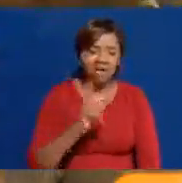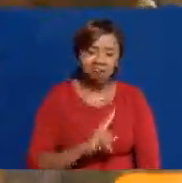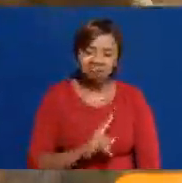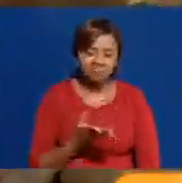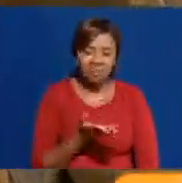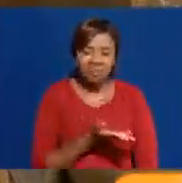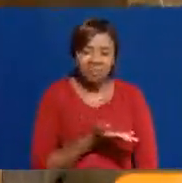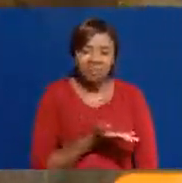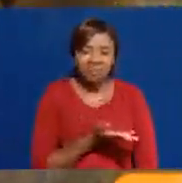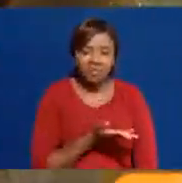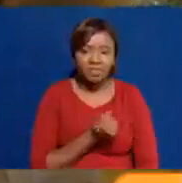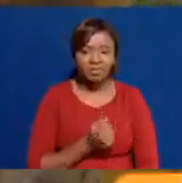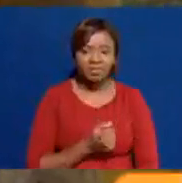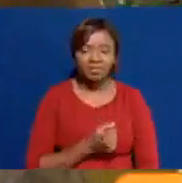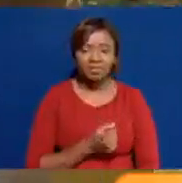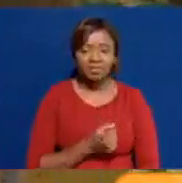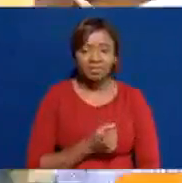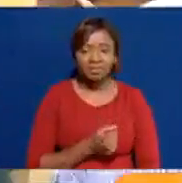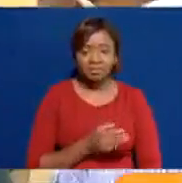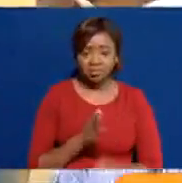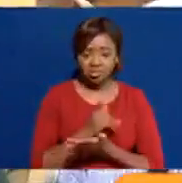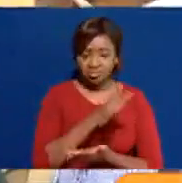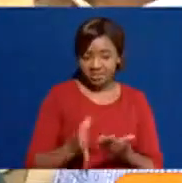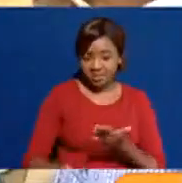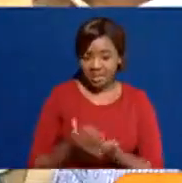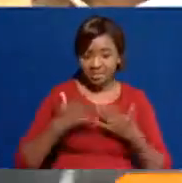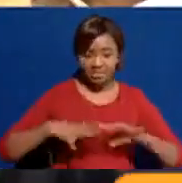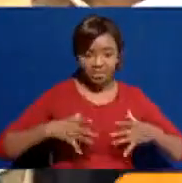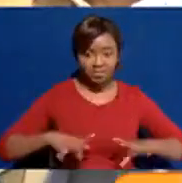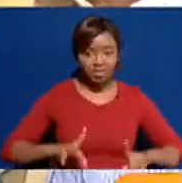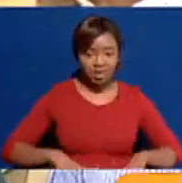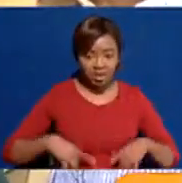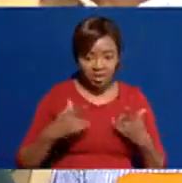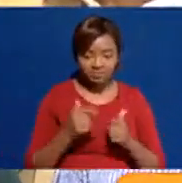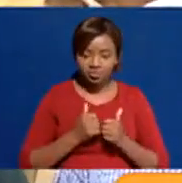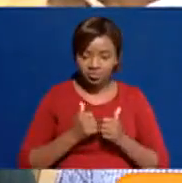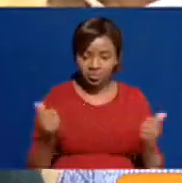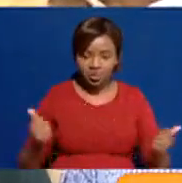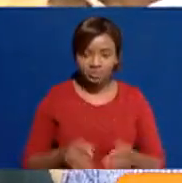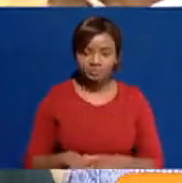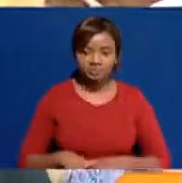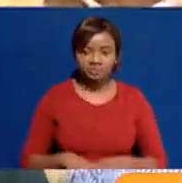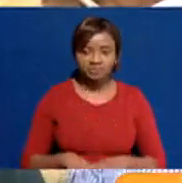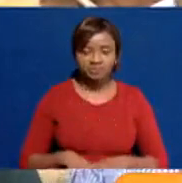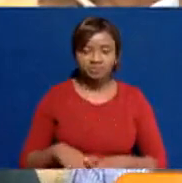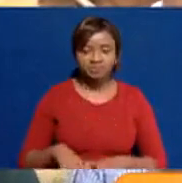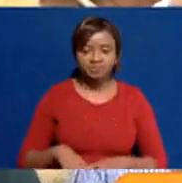Inashikilia maisha ya watu, livelihoods. Hapa sehemu ya EnkongúEnkare, na hii maeneo yote